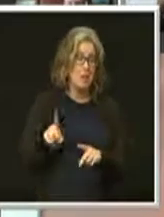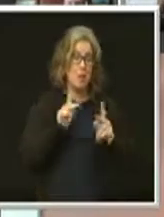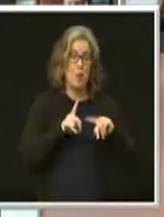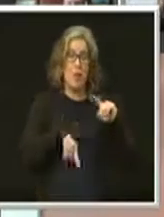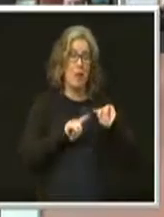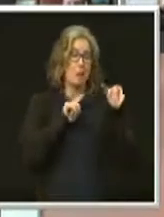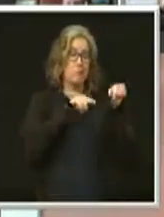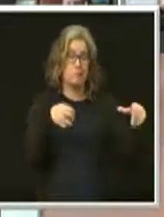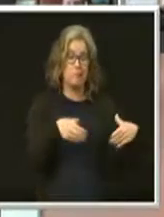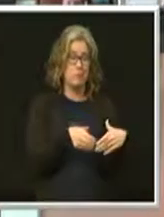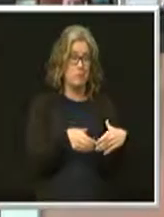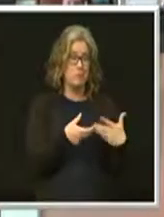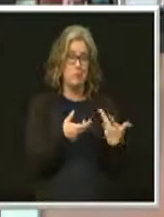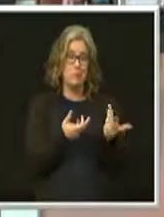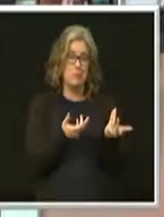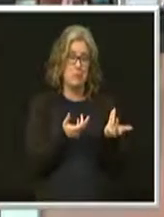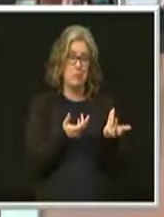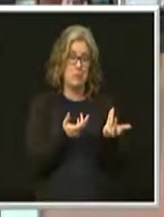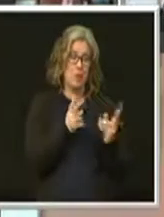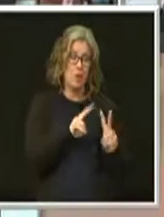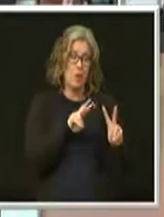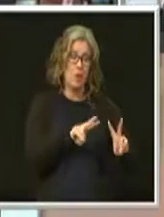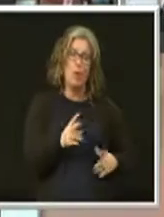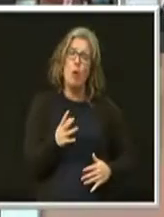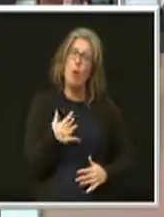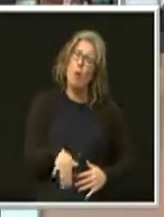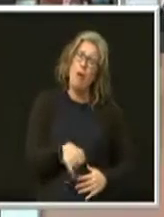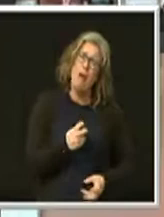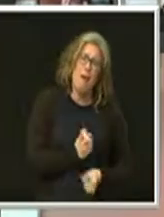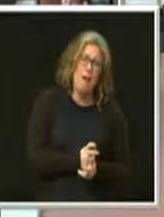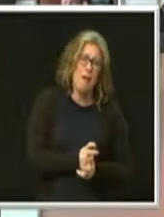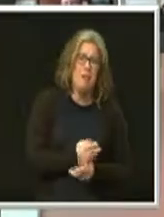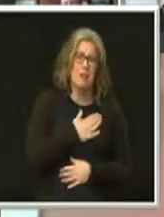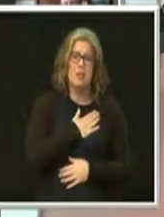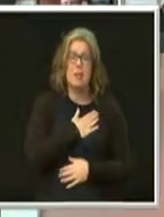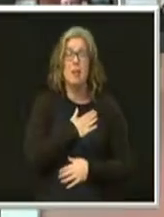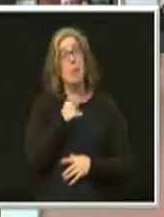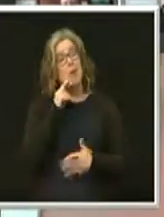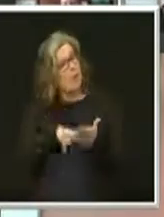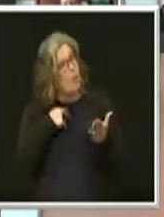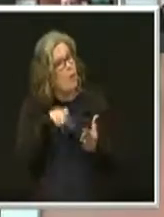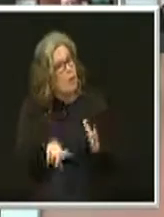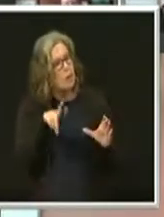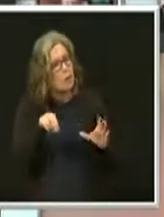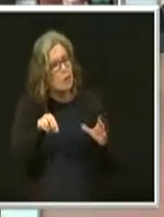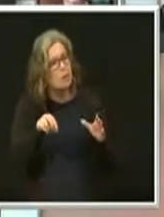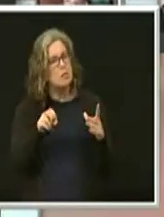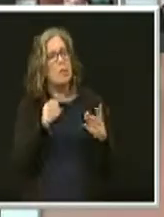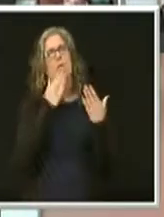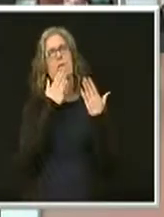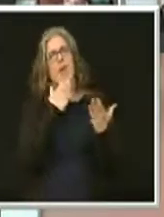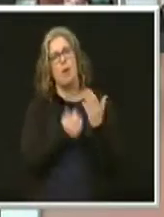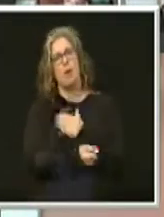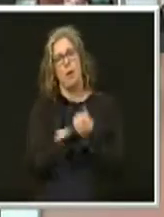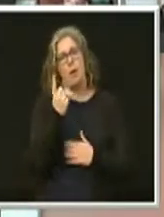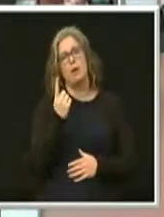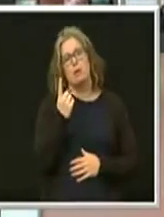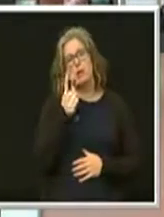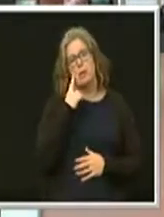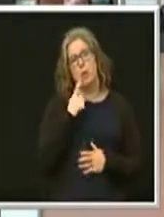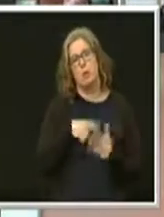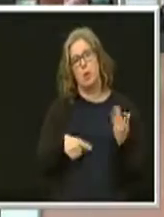can't come to the funeral. I mean, that is hard. But that's what we're going to have to do now. So thank you, everybody, for